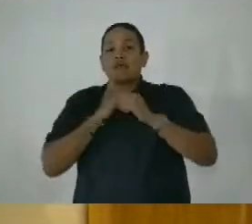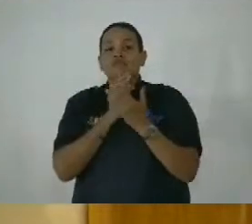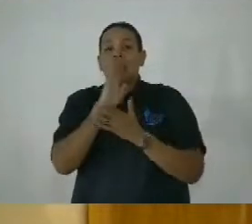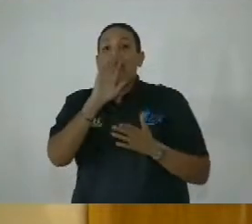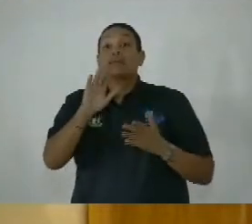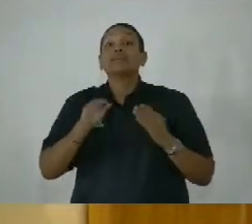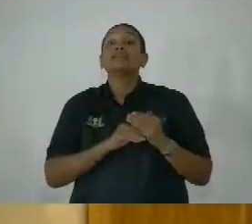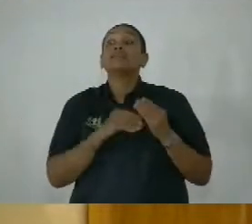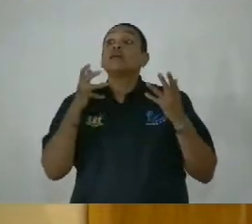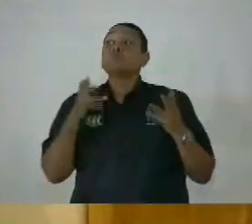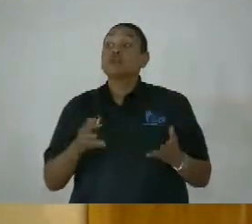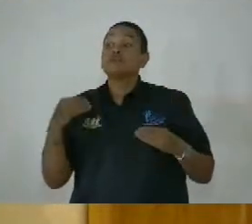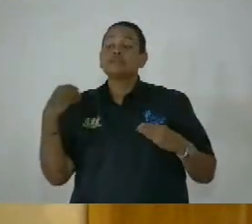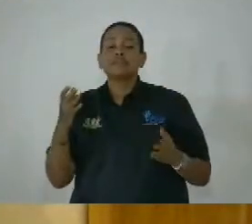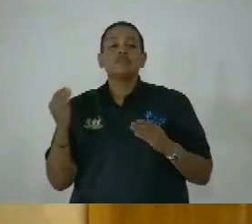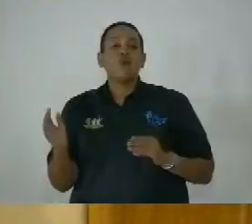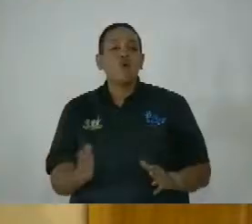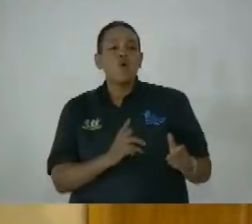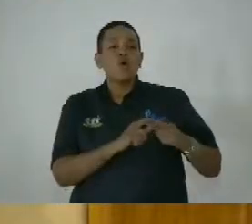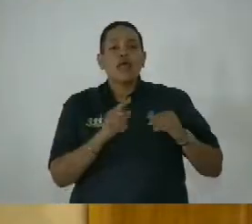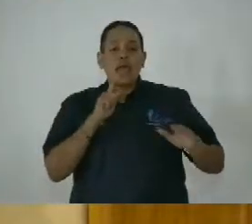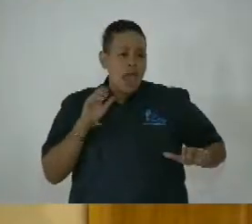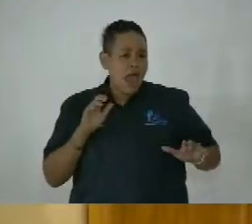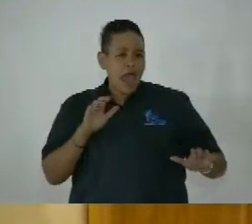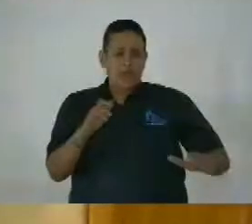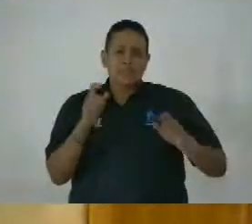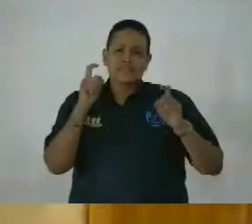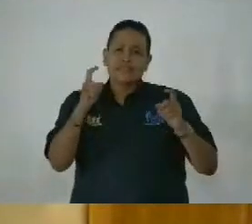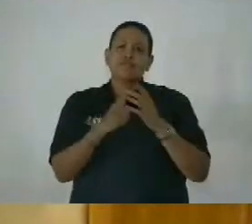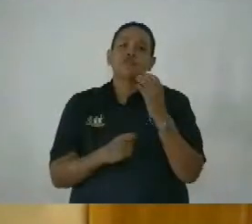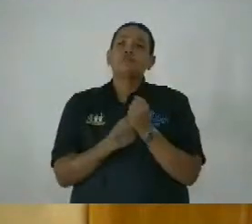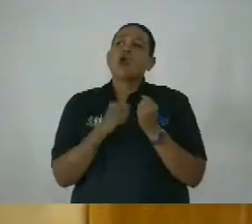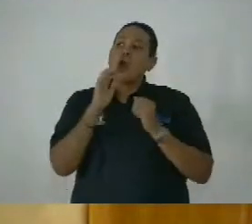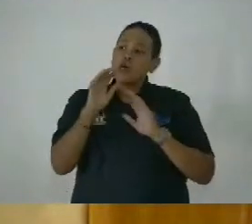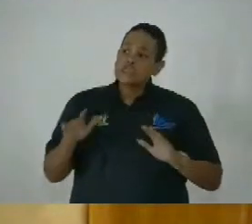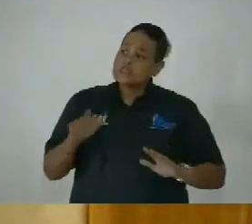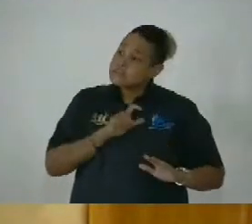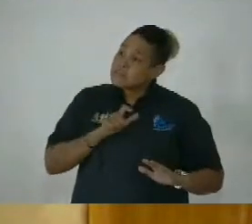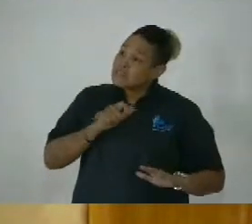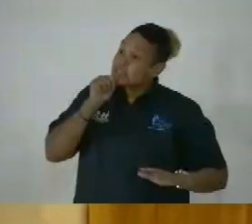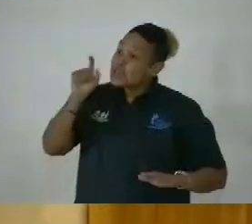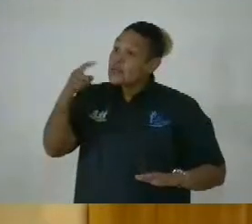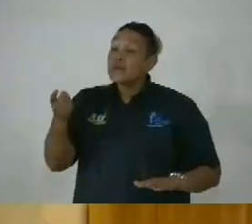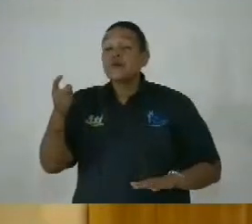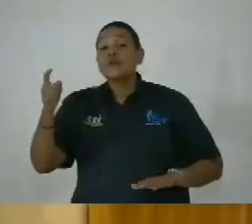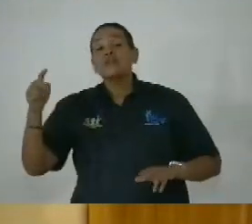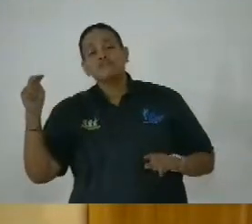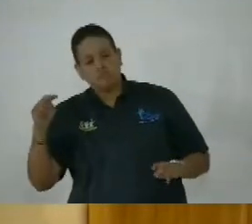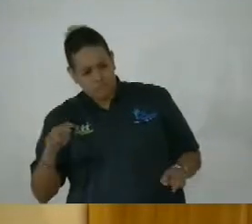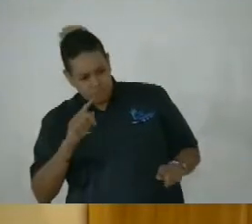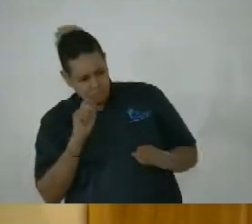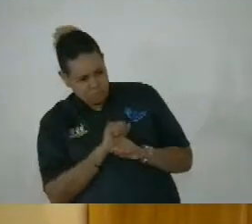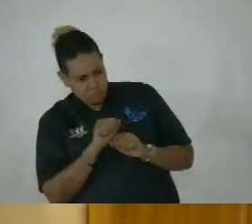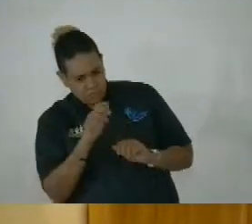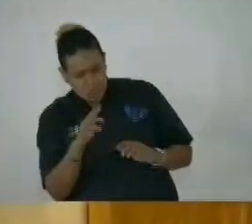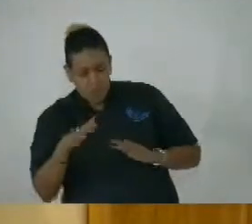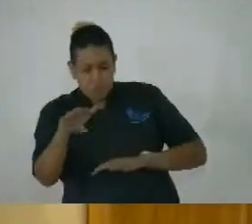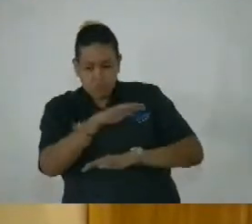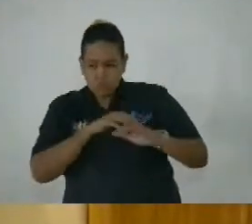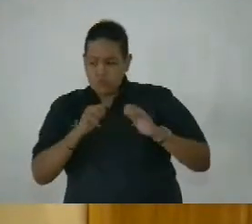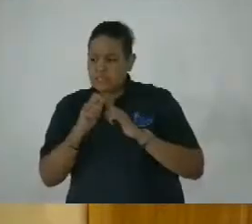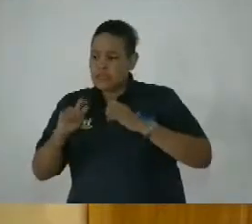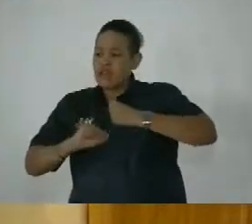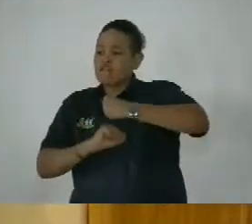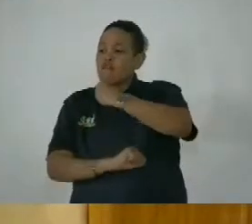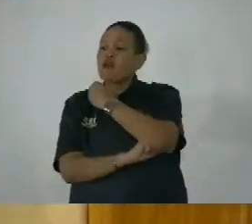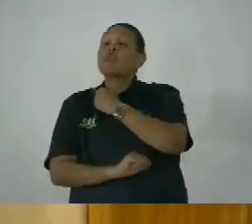Their presence brings order. Yes. Their actions build trust. Yes. The police are not just law enforcers who move among us, they are the